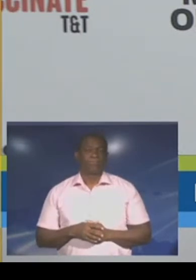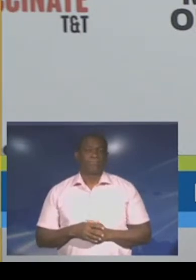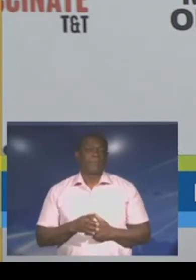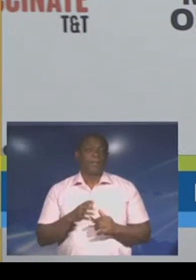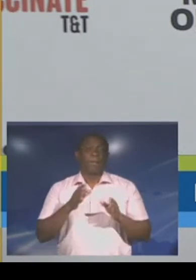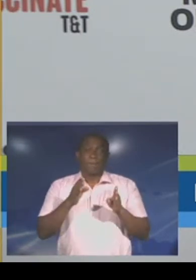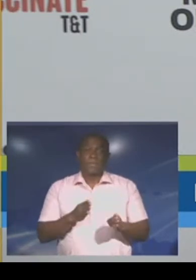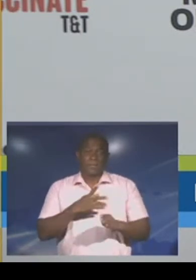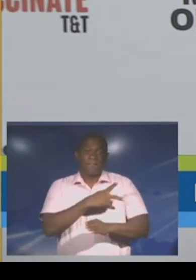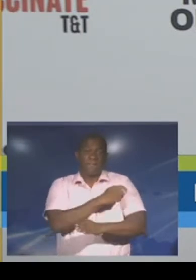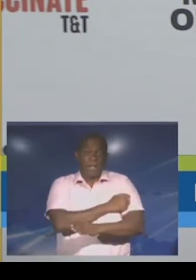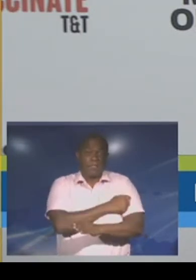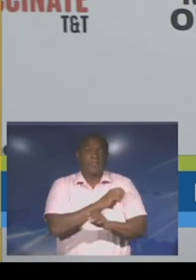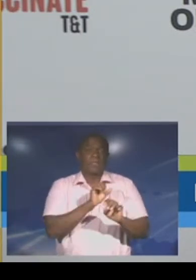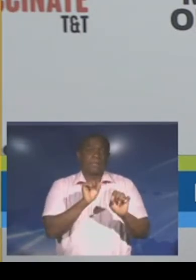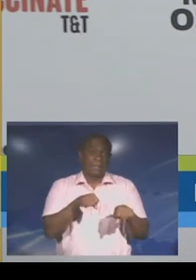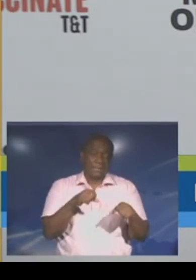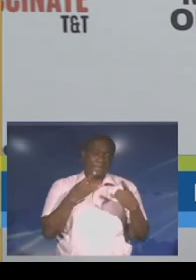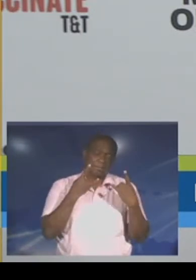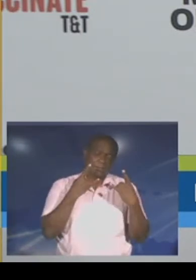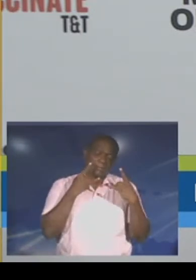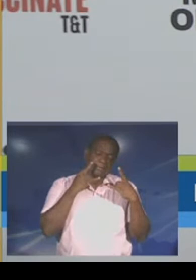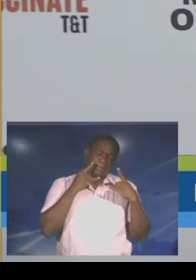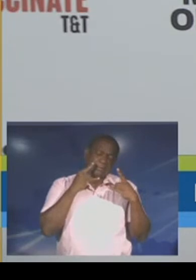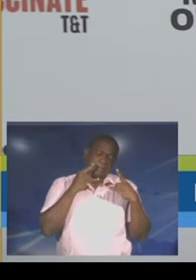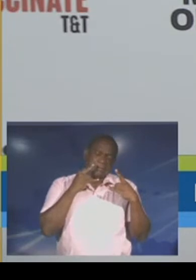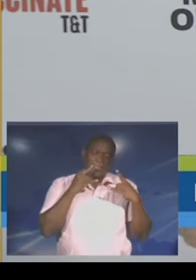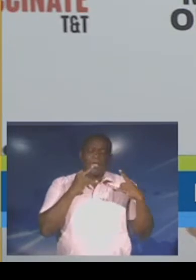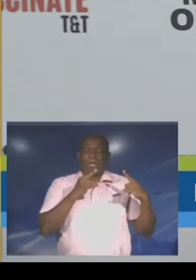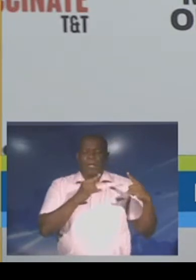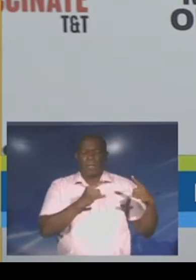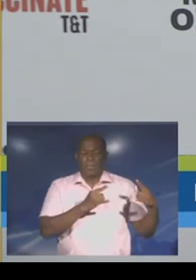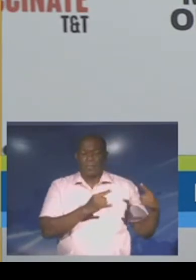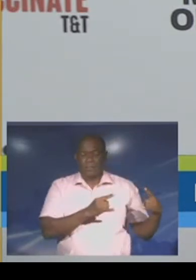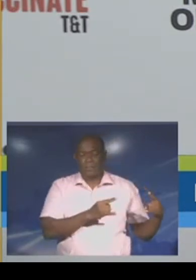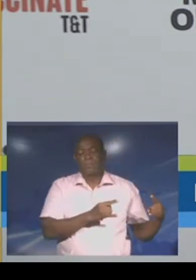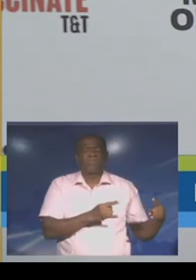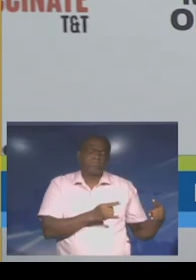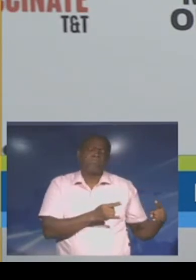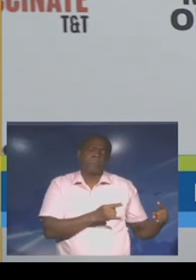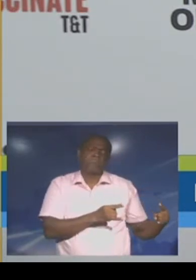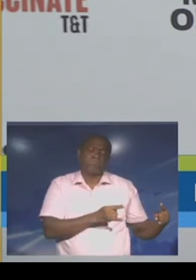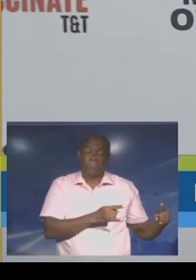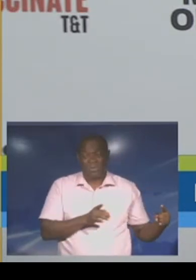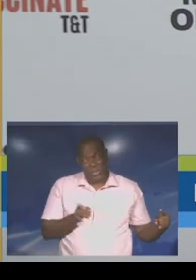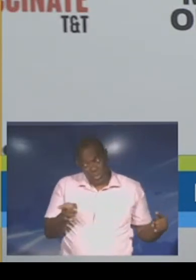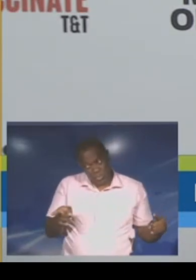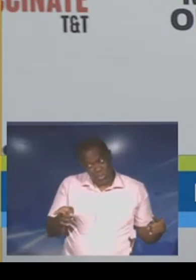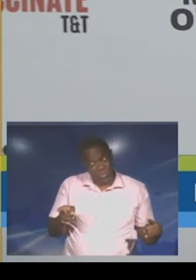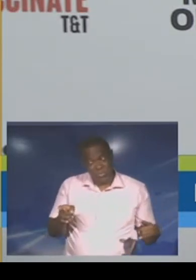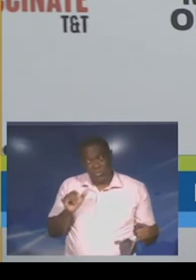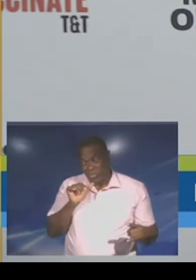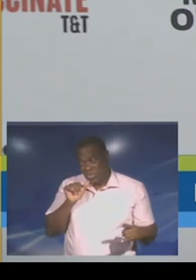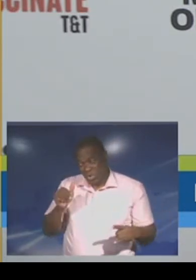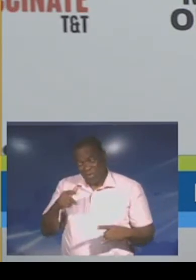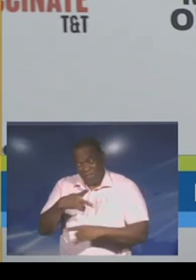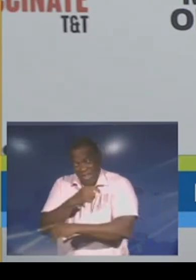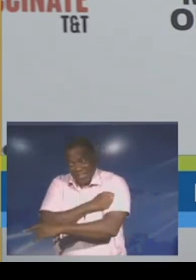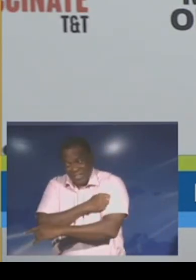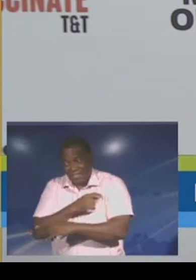An unvaccinated person is putting their lives in danger. So we just urge people to get vaccinated if you are not